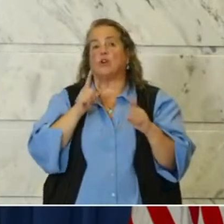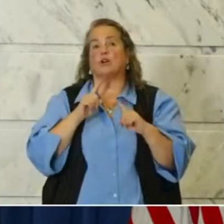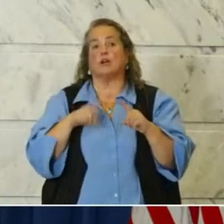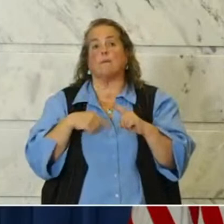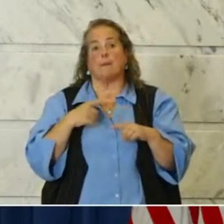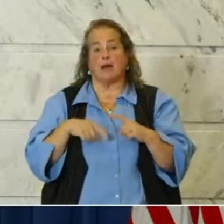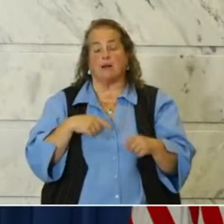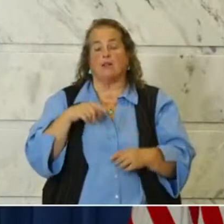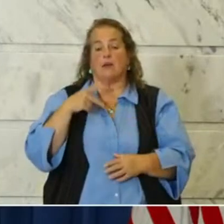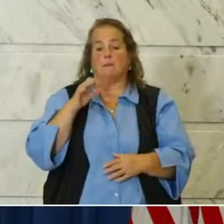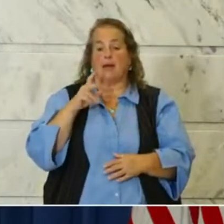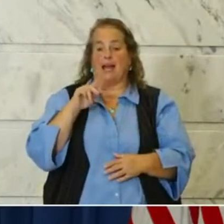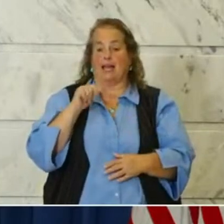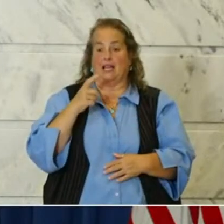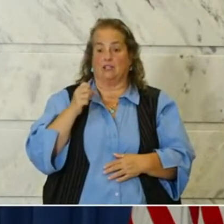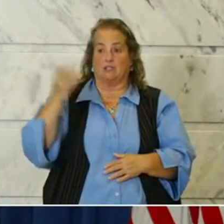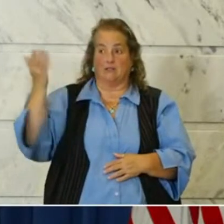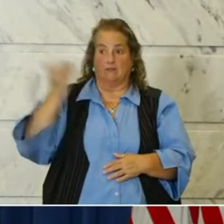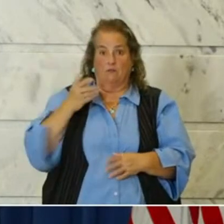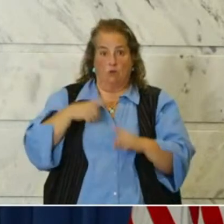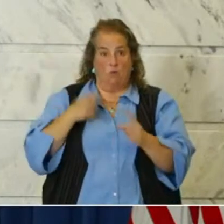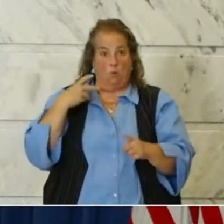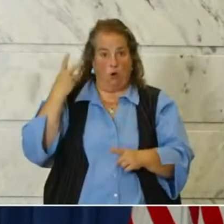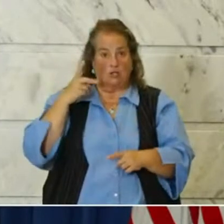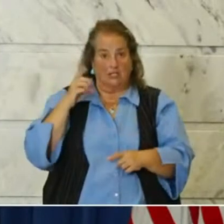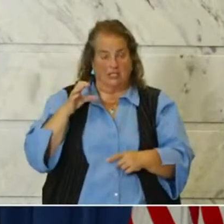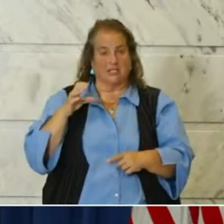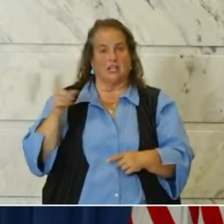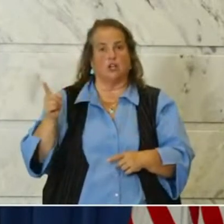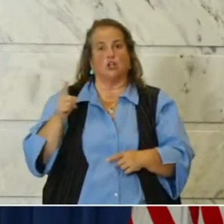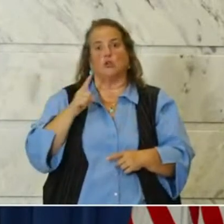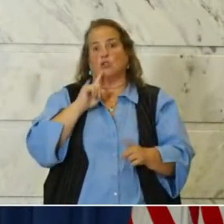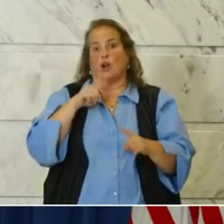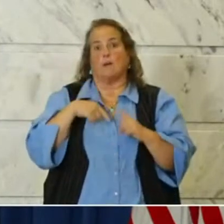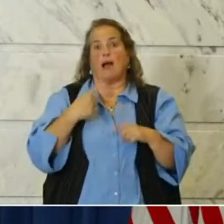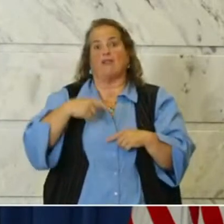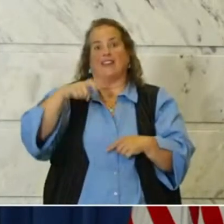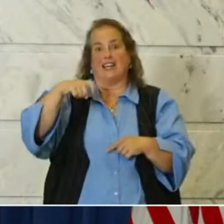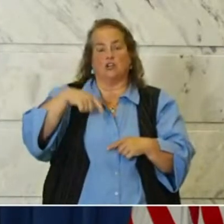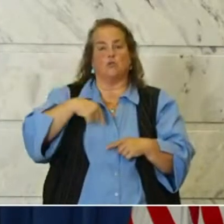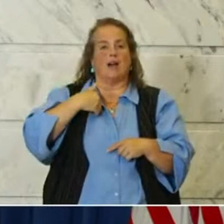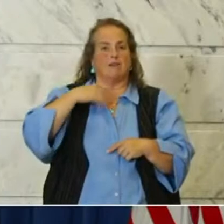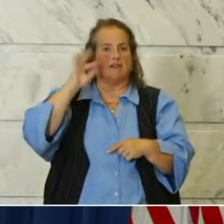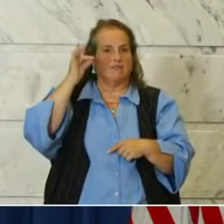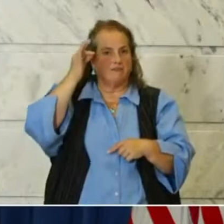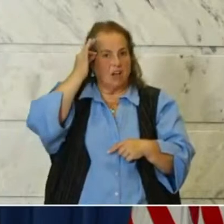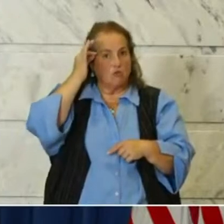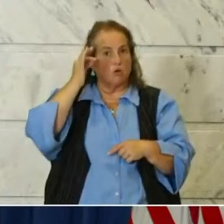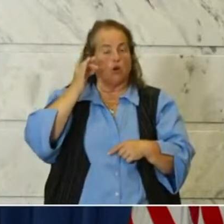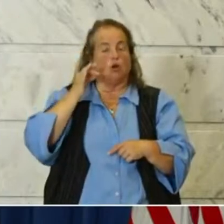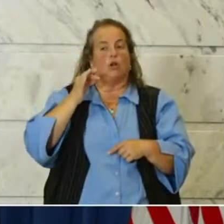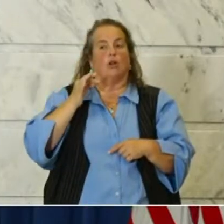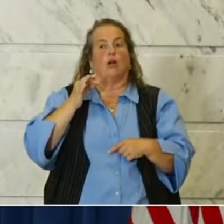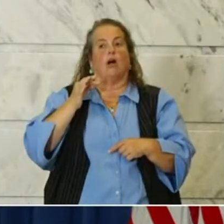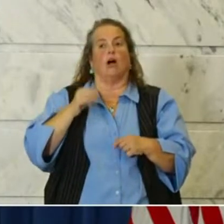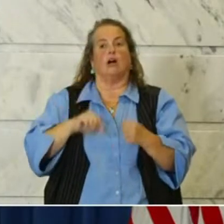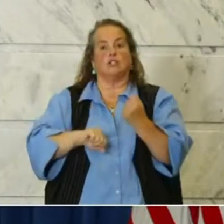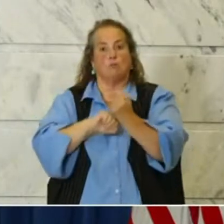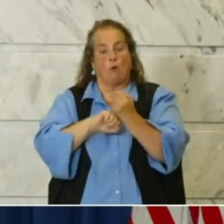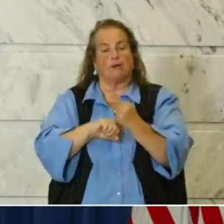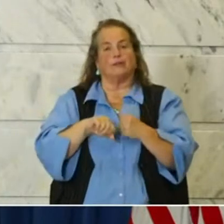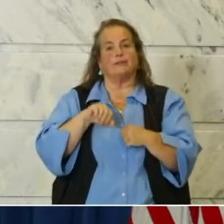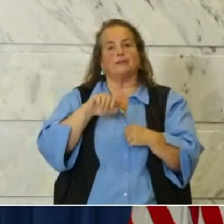raise deadlock in Washington. Do you have any thoughts about that? Or you do it? The question is on a deadlock in Washington, D.C. on